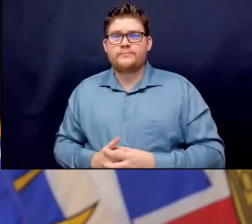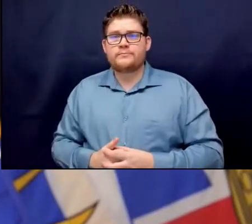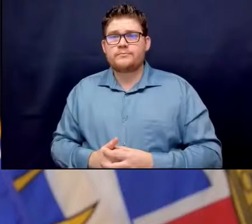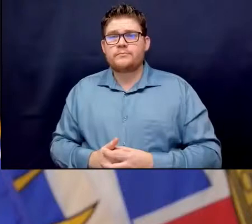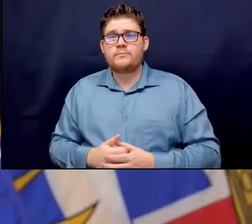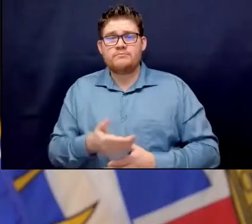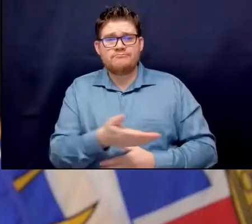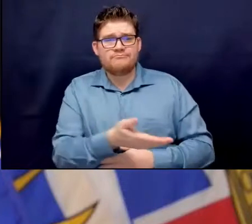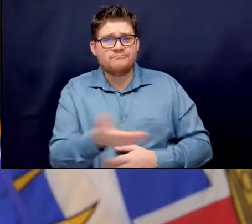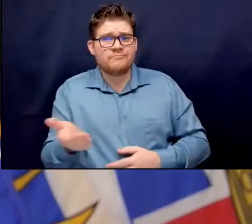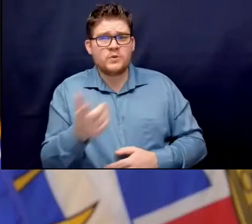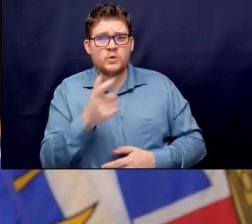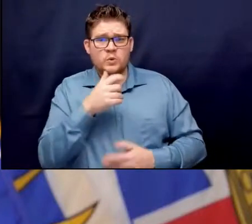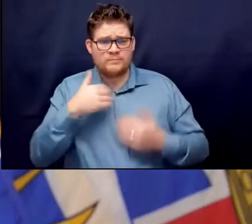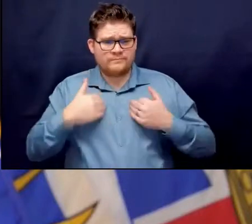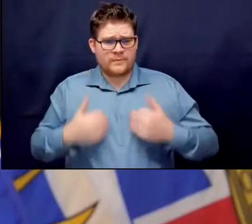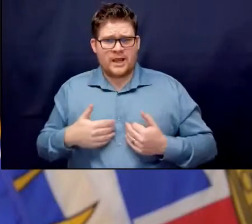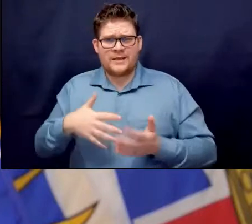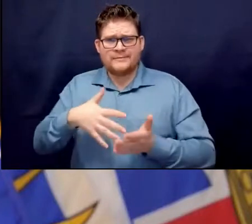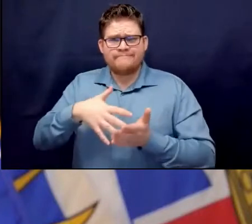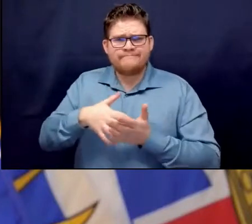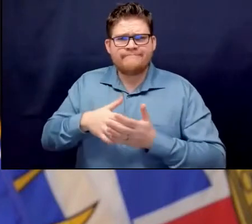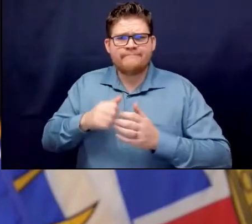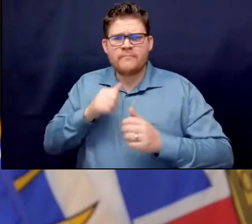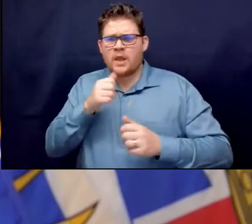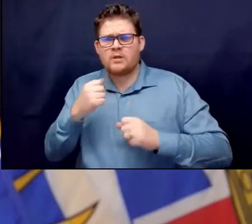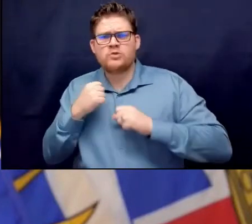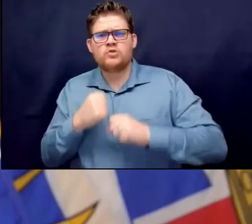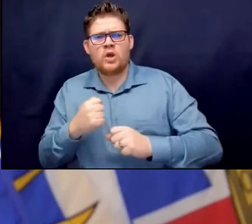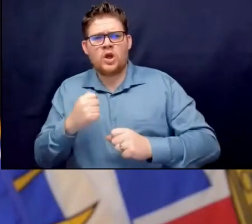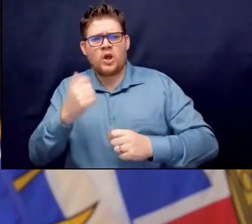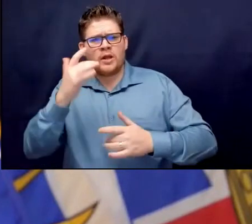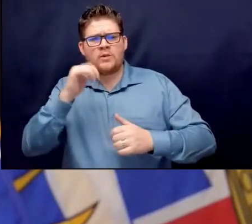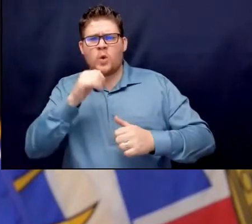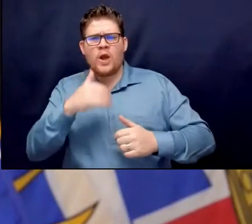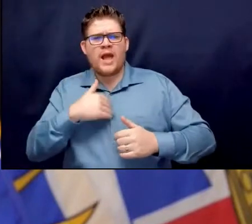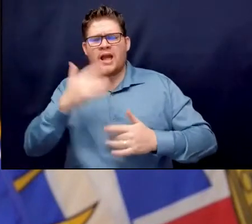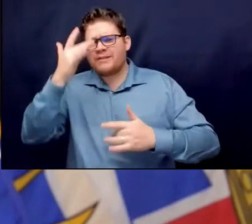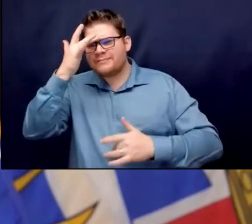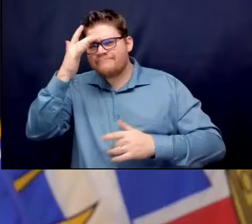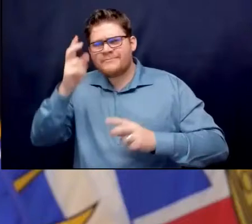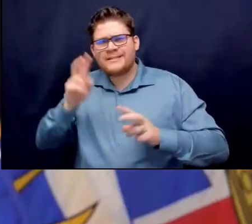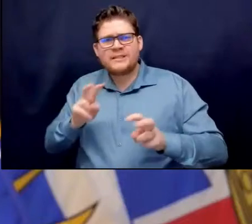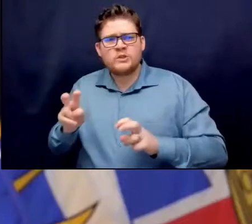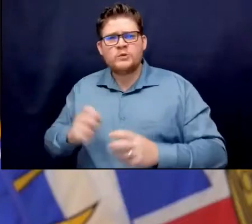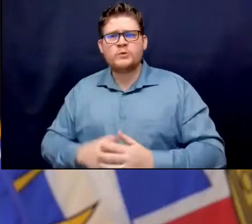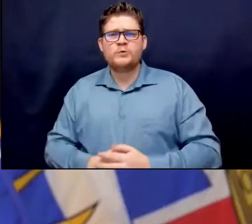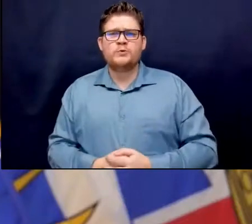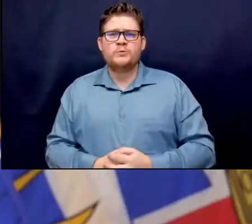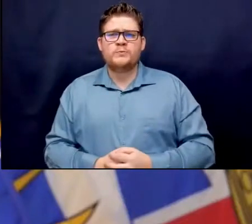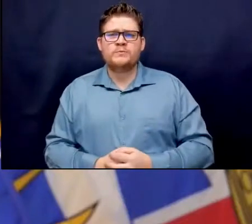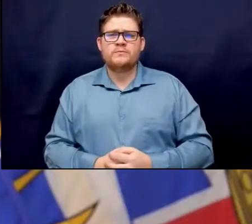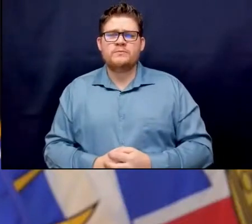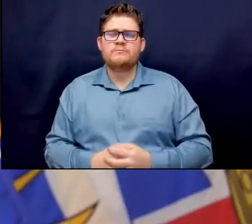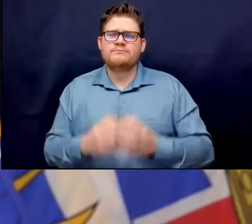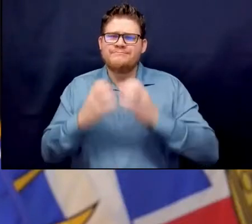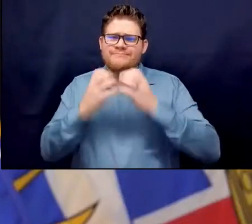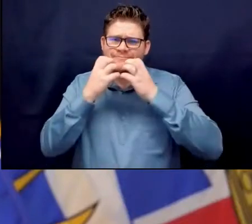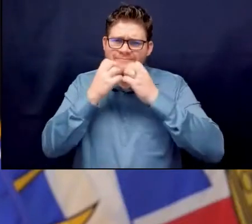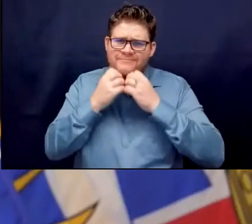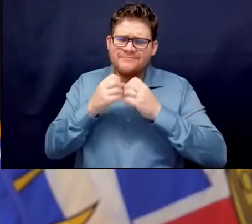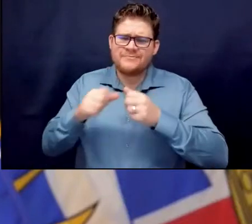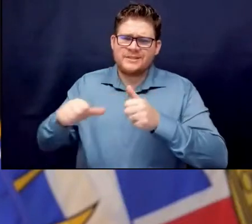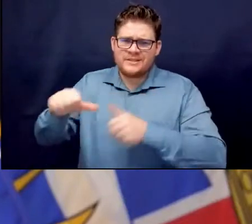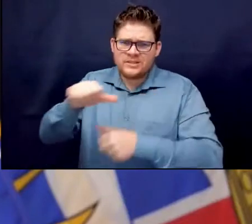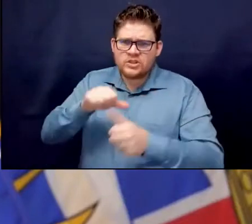part is the same. Even if you're vaccinated, if you're over 70, you need to take some precautions right now. It's not the time to go